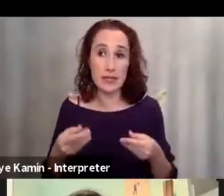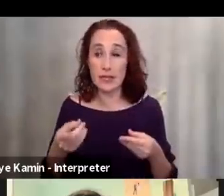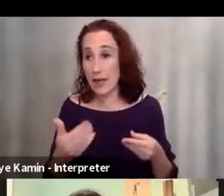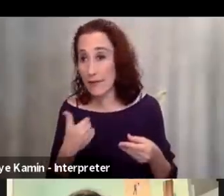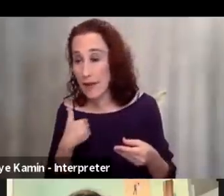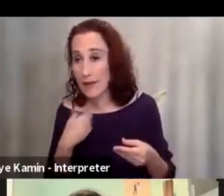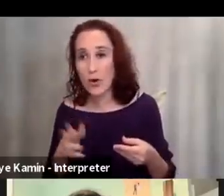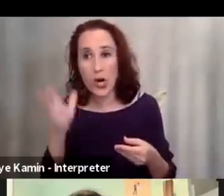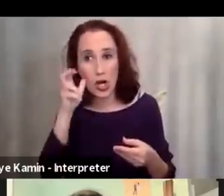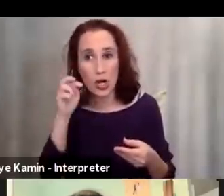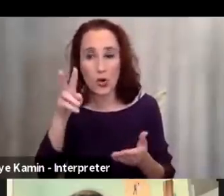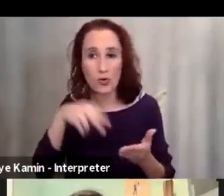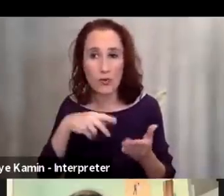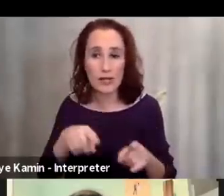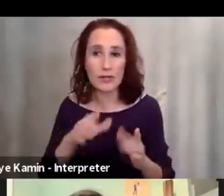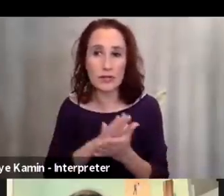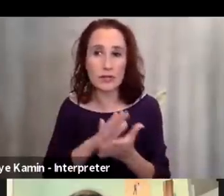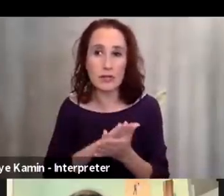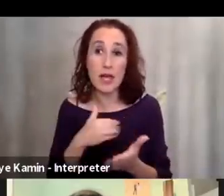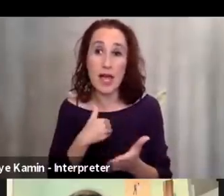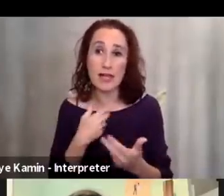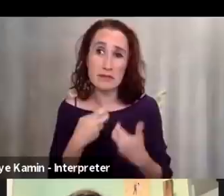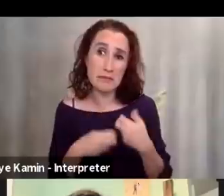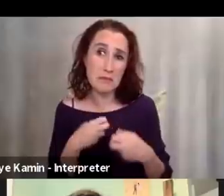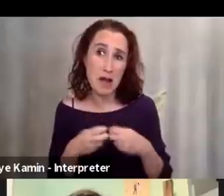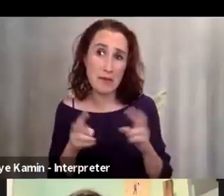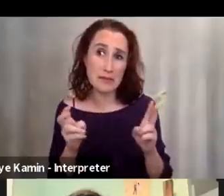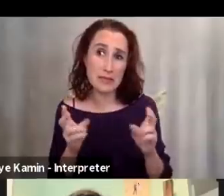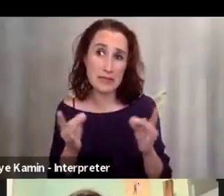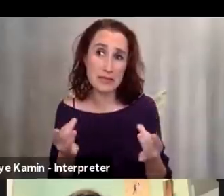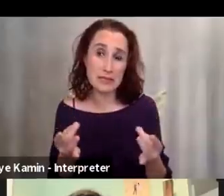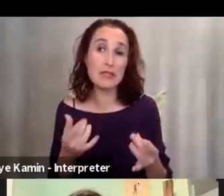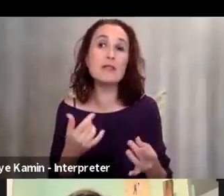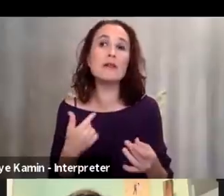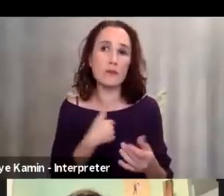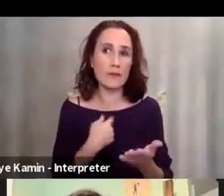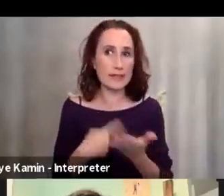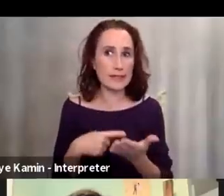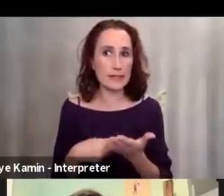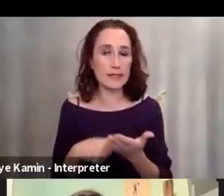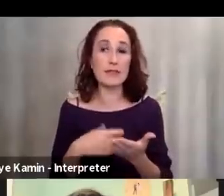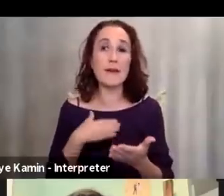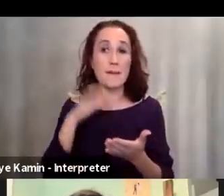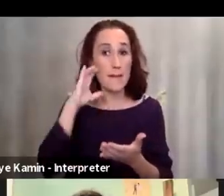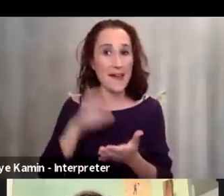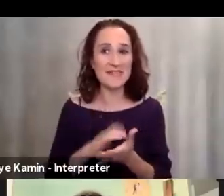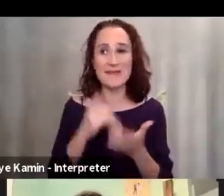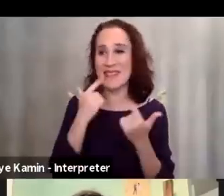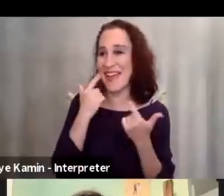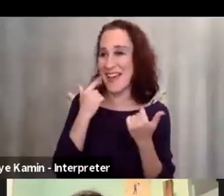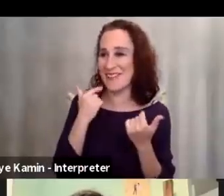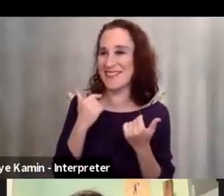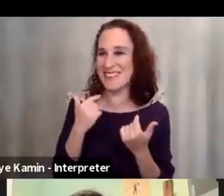have heard or have read through school has some problematic stuff in it, we have a discussion. And my husband kind of laughs sometimes at how